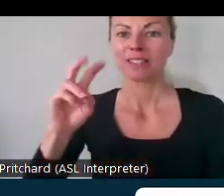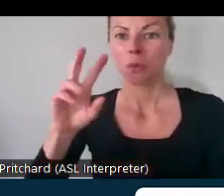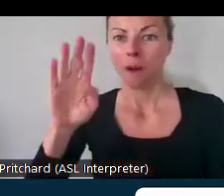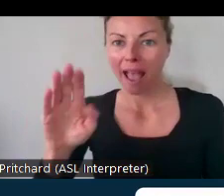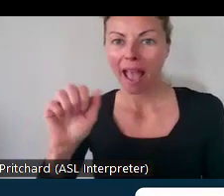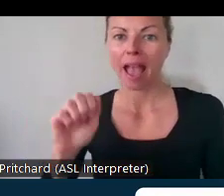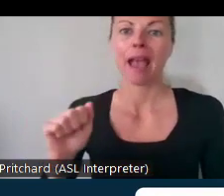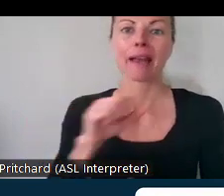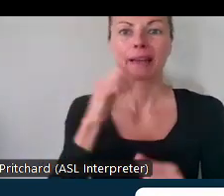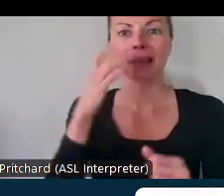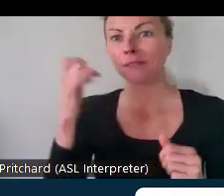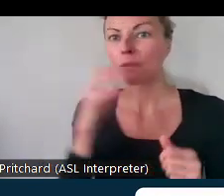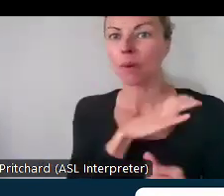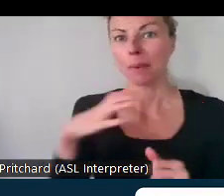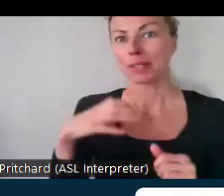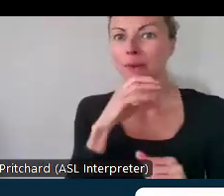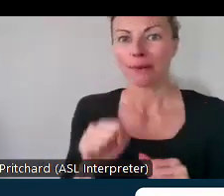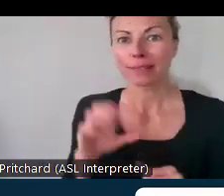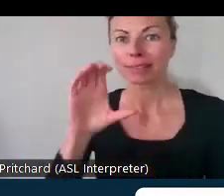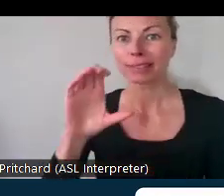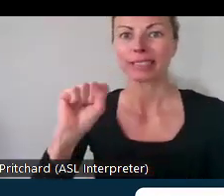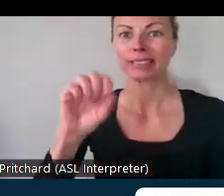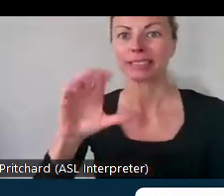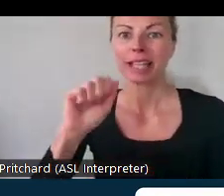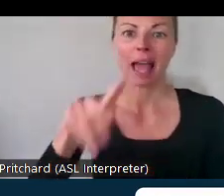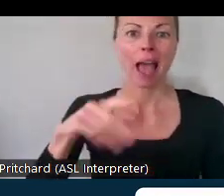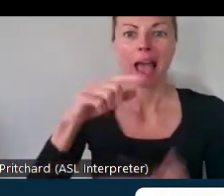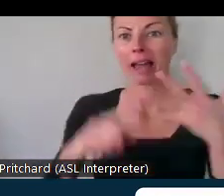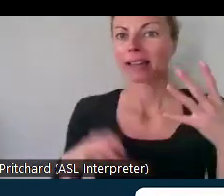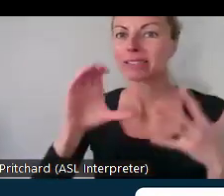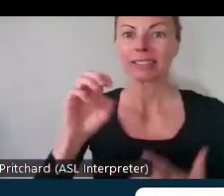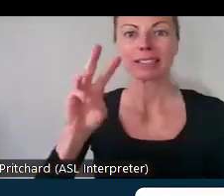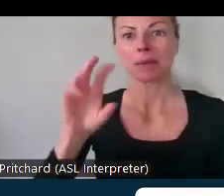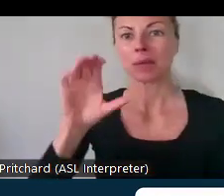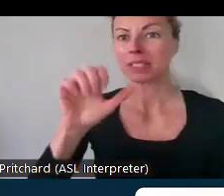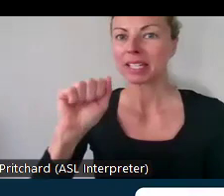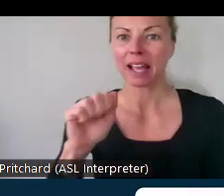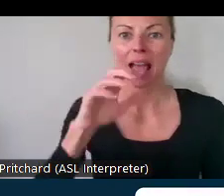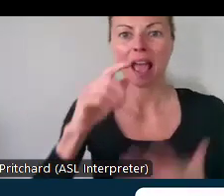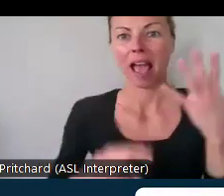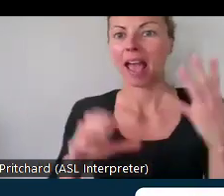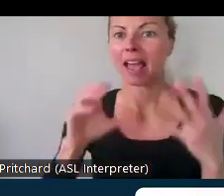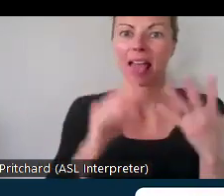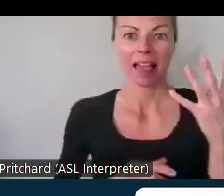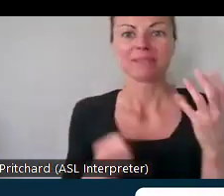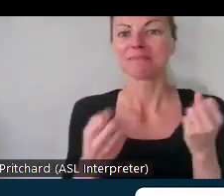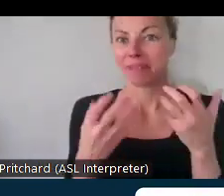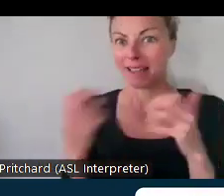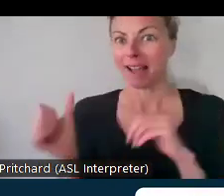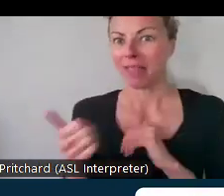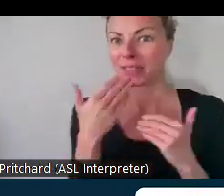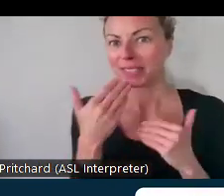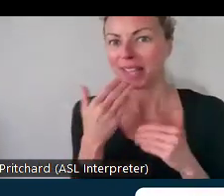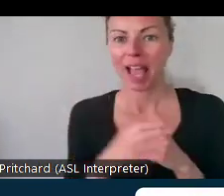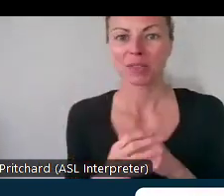Commission on Aging, CSAC, CWDA, CFILC, and so many others. Together, we're building